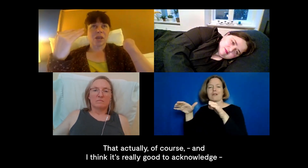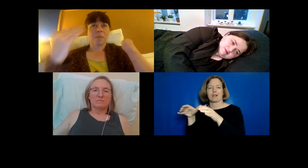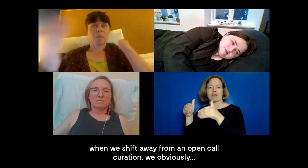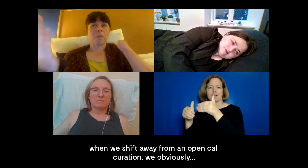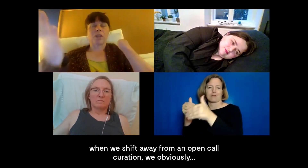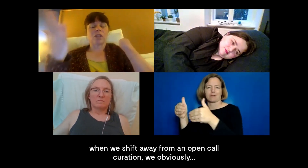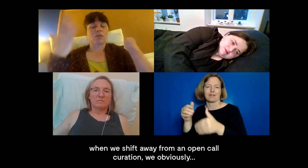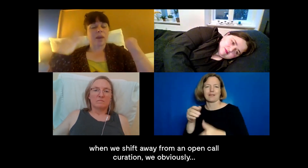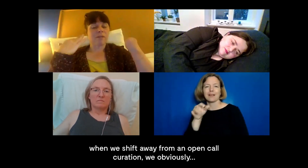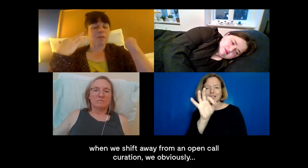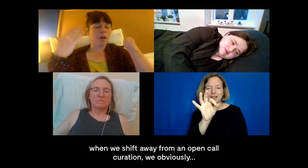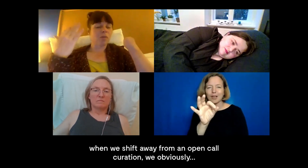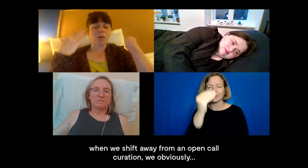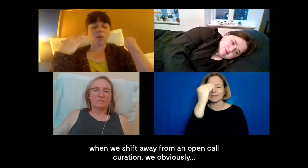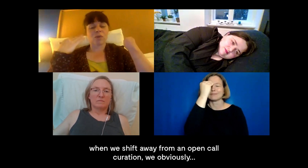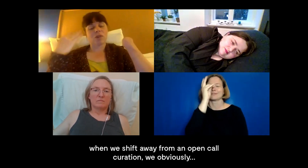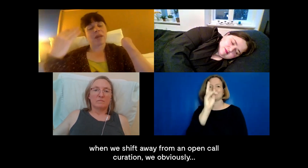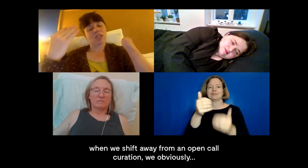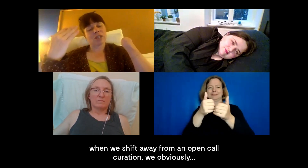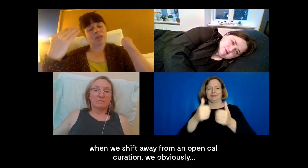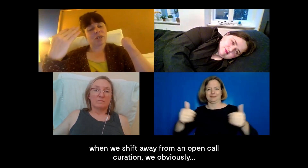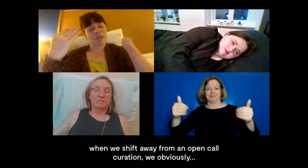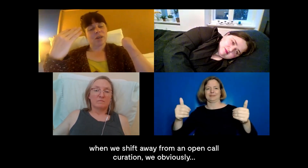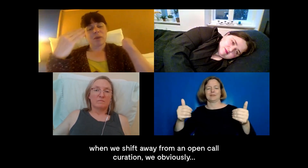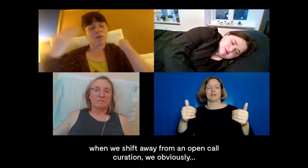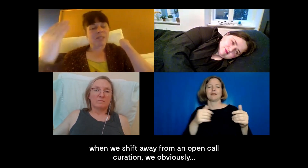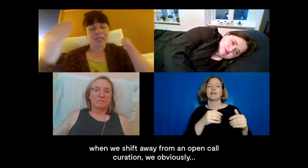acknowledge, when we shift away from an open call curation,